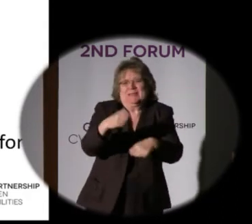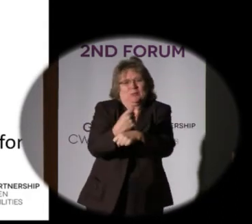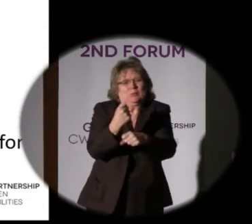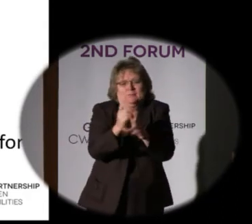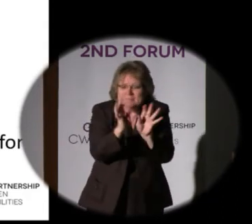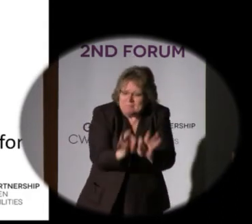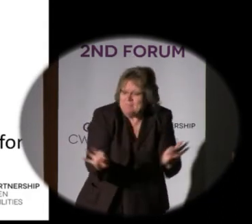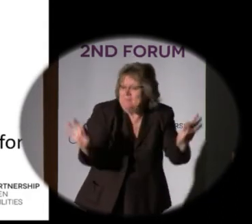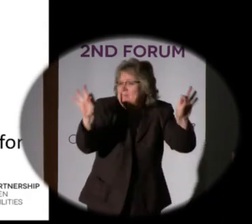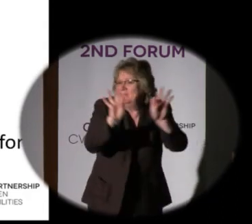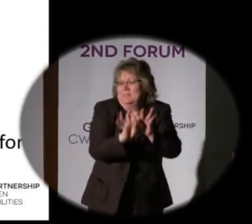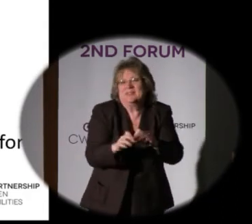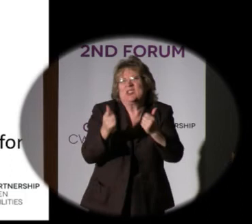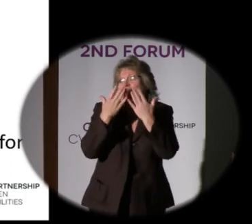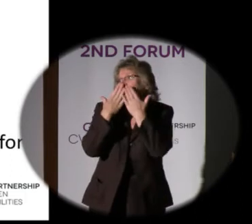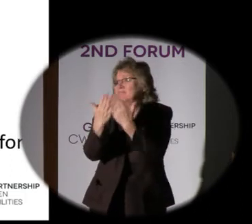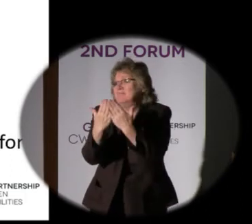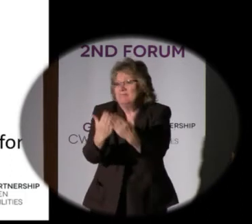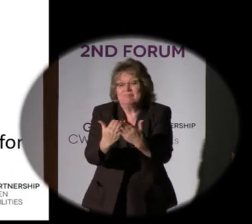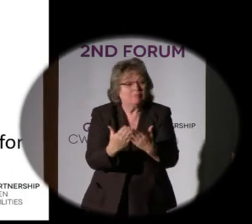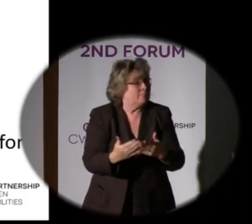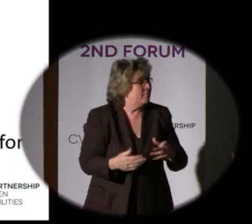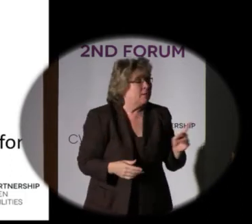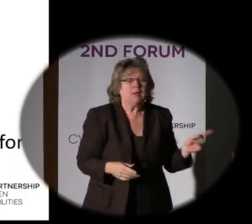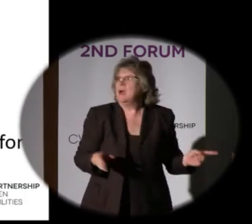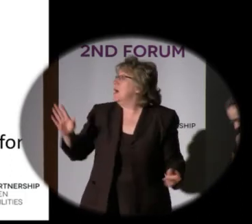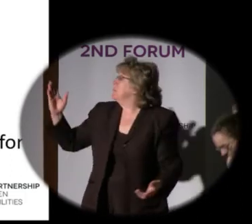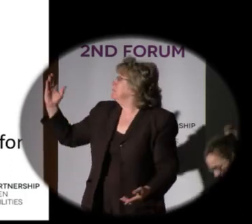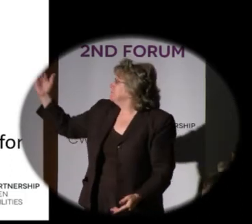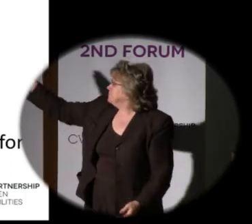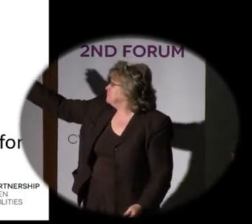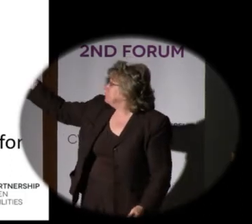much. Challenges and recommendations.